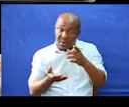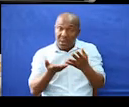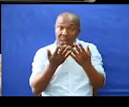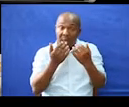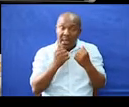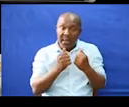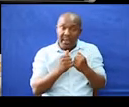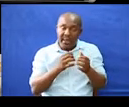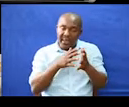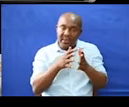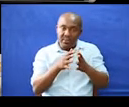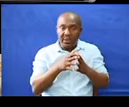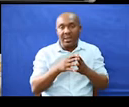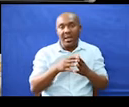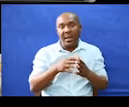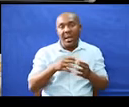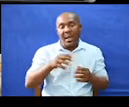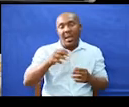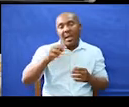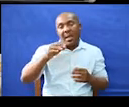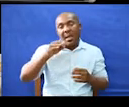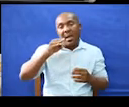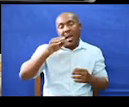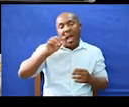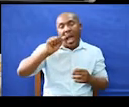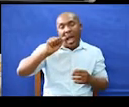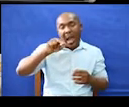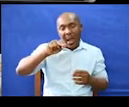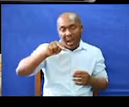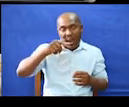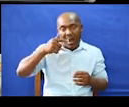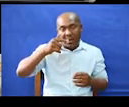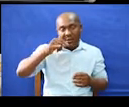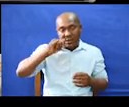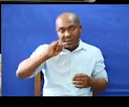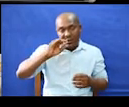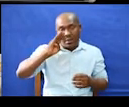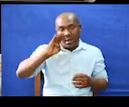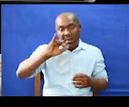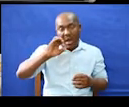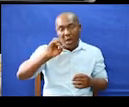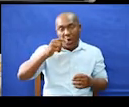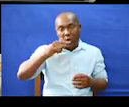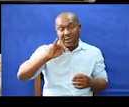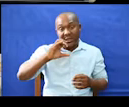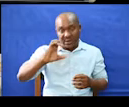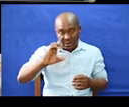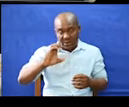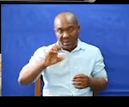antibiotic resistance of some bacteria which are pathogens, the pathogenic